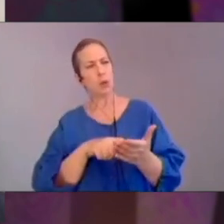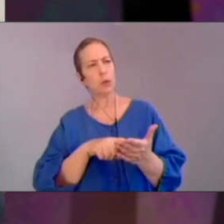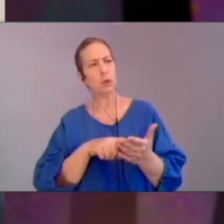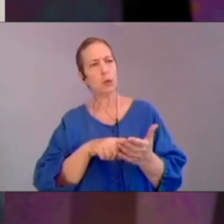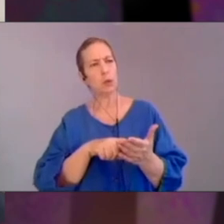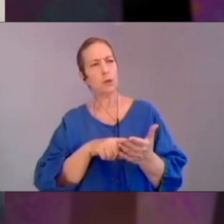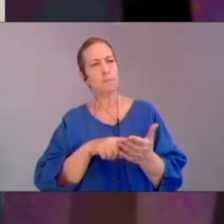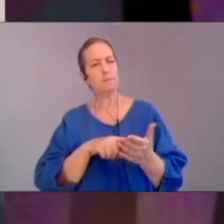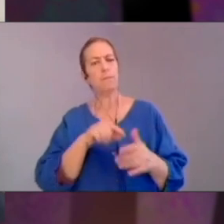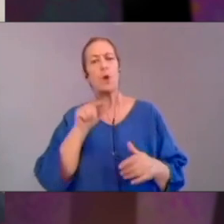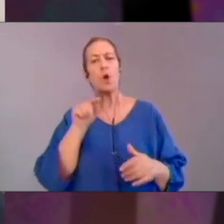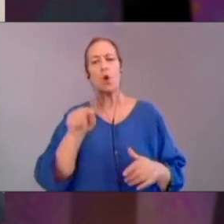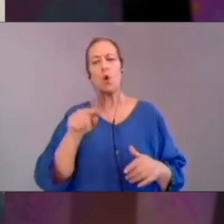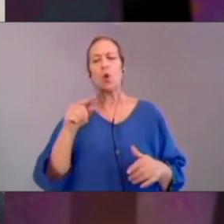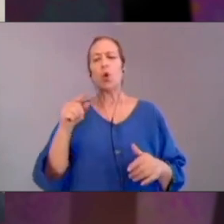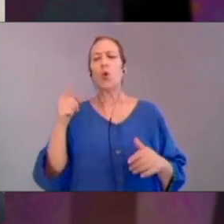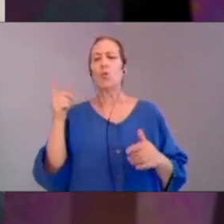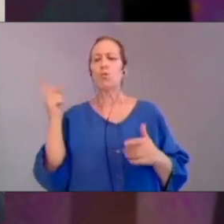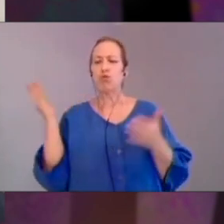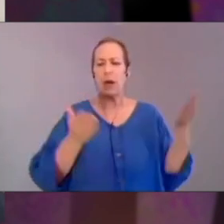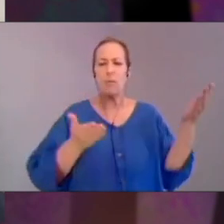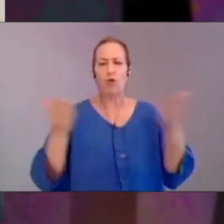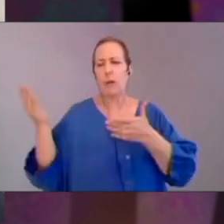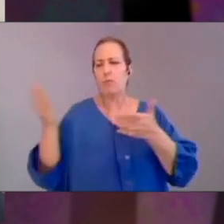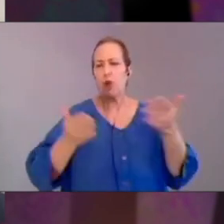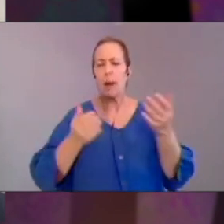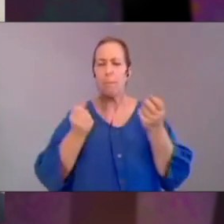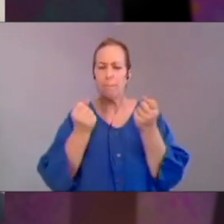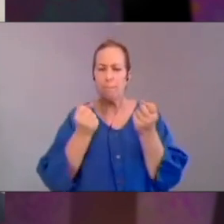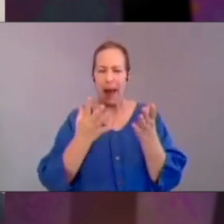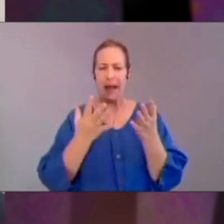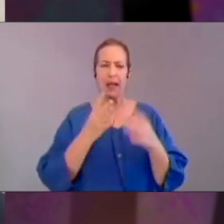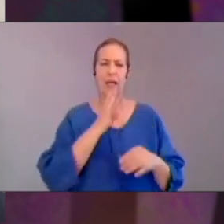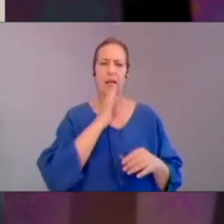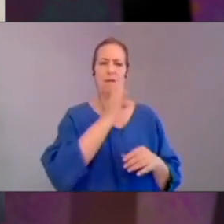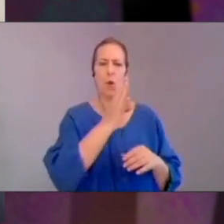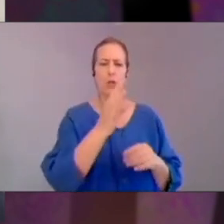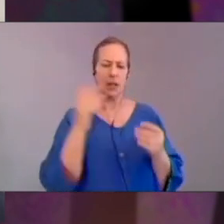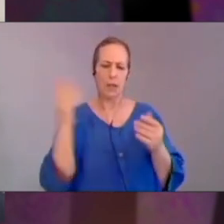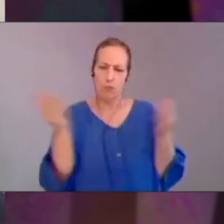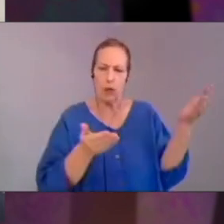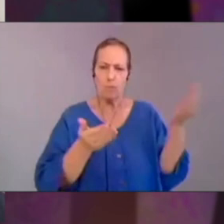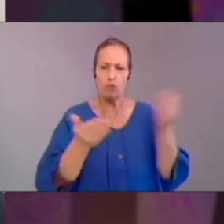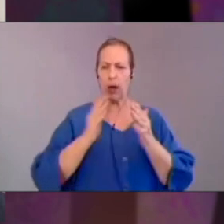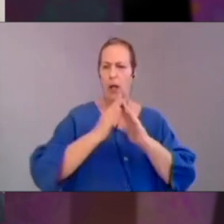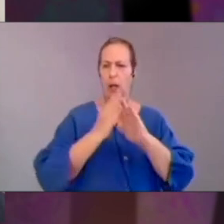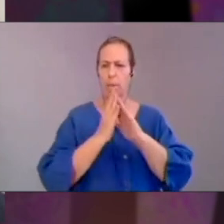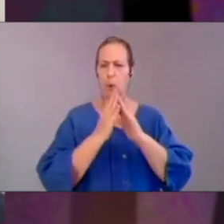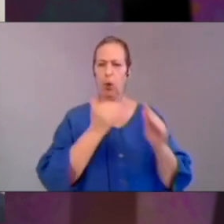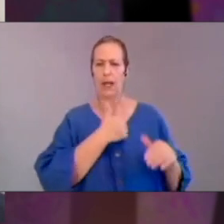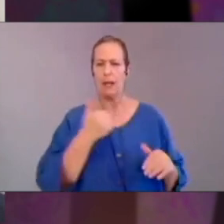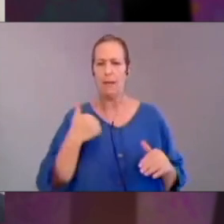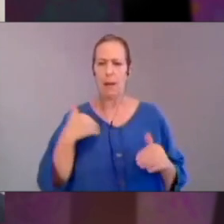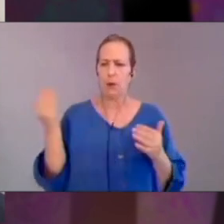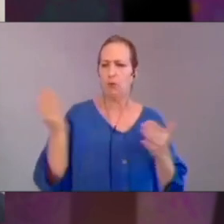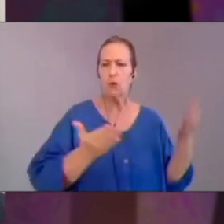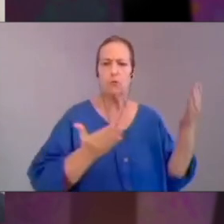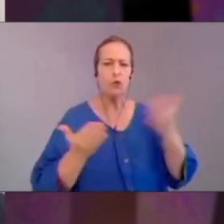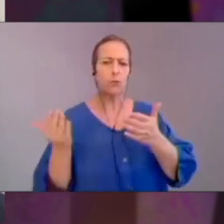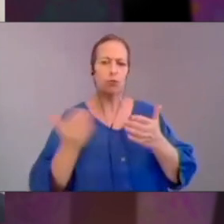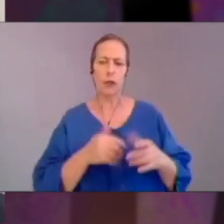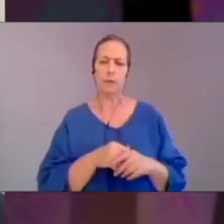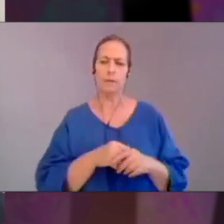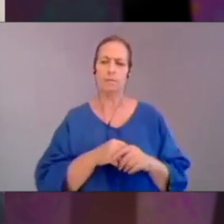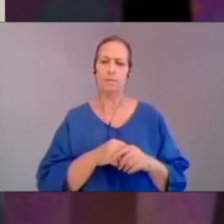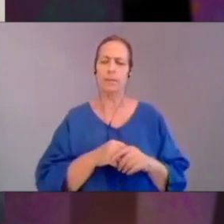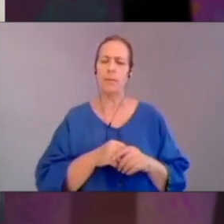many voices, many community members in your work. And I wondered if, to help get us to know you and your work a little better, you could tell us